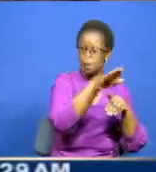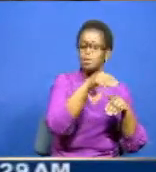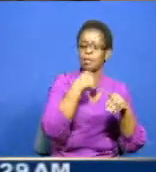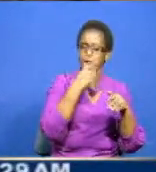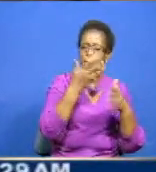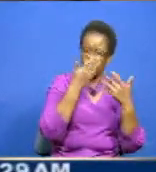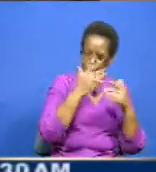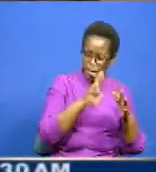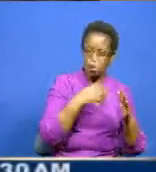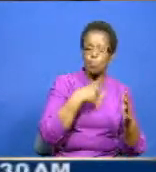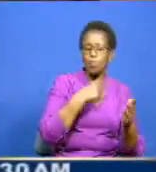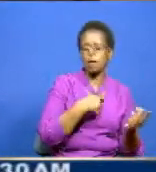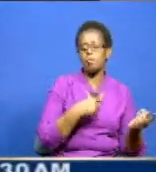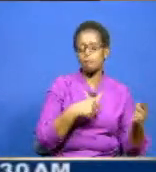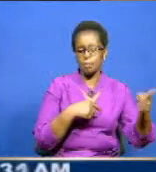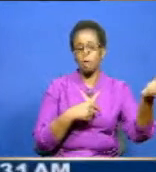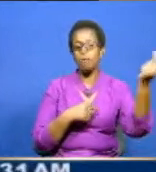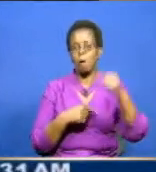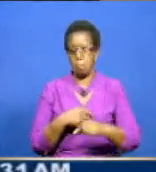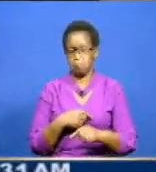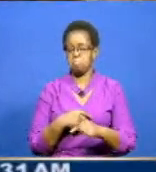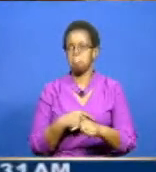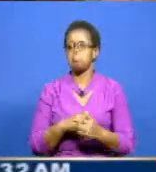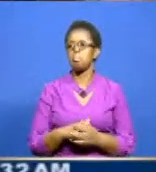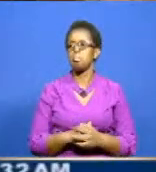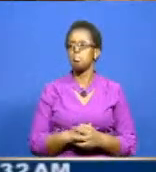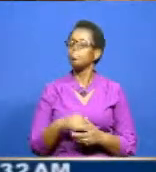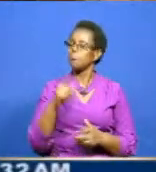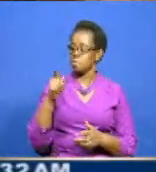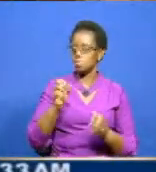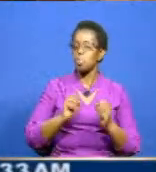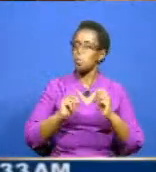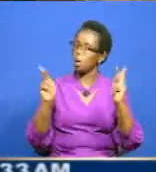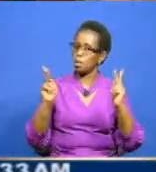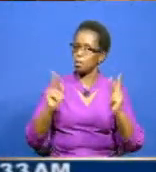That is granted. Yeah, now we are, that's in order.